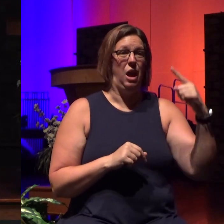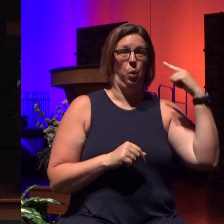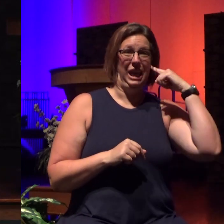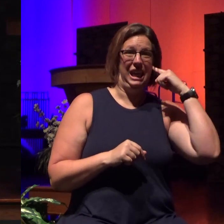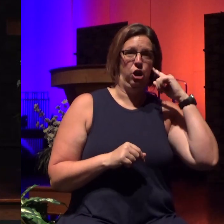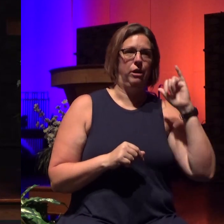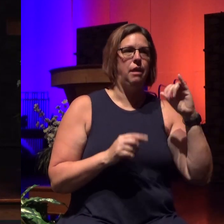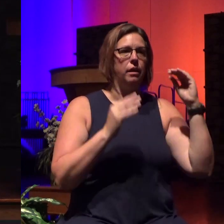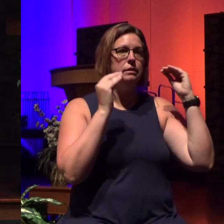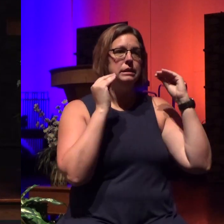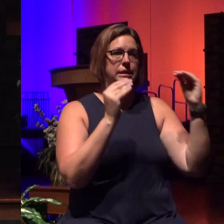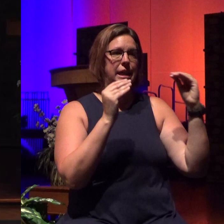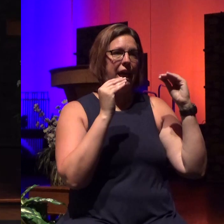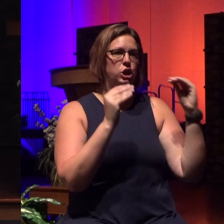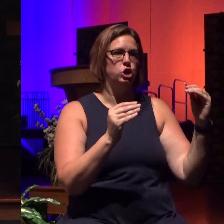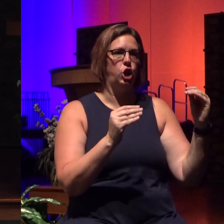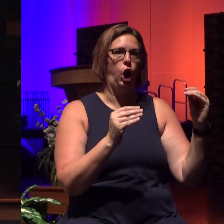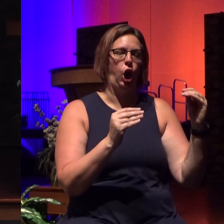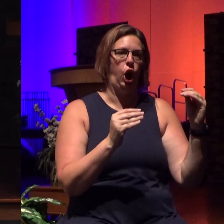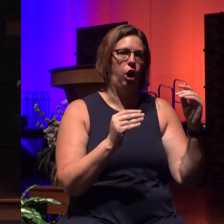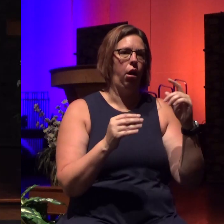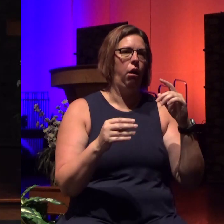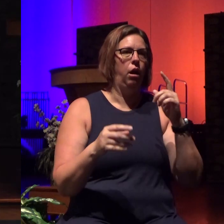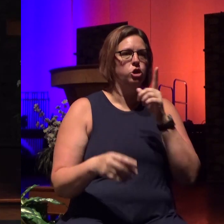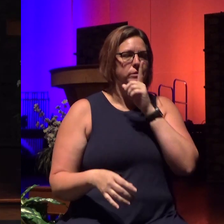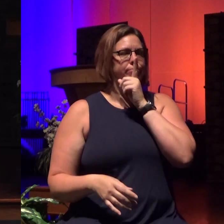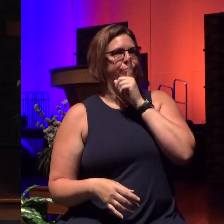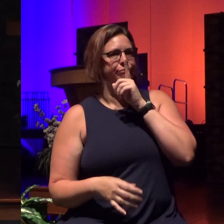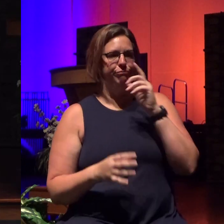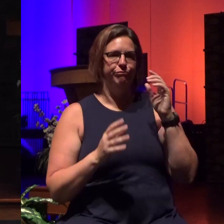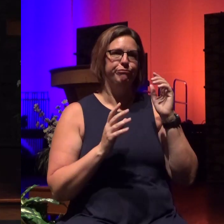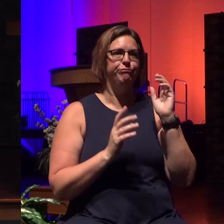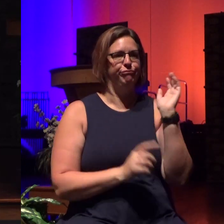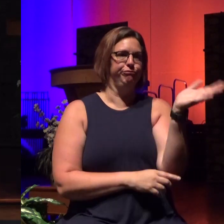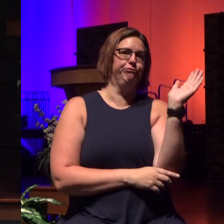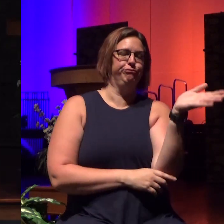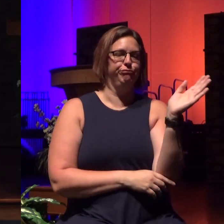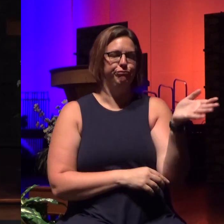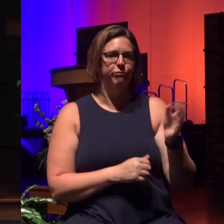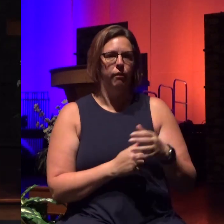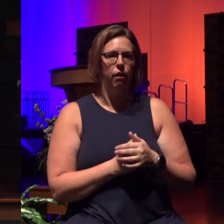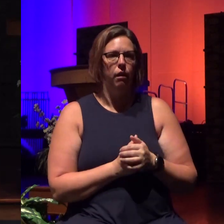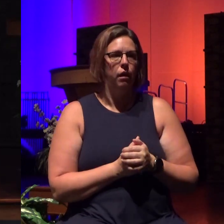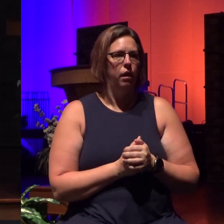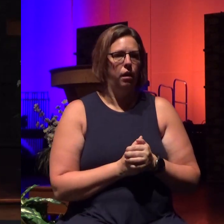that teacher on Charlie Brown. Blah, blah, blah, blah, blah, right?